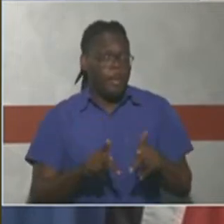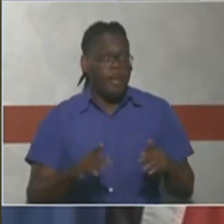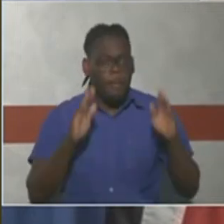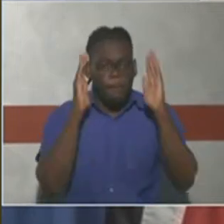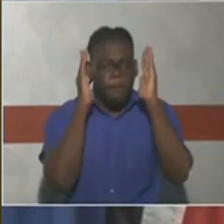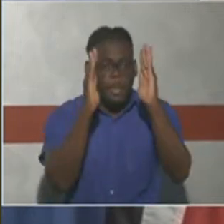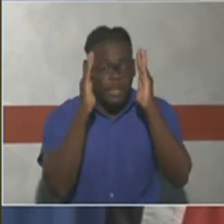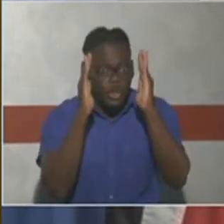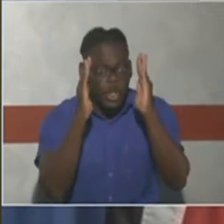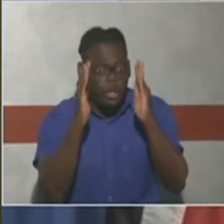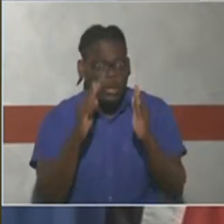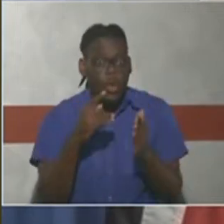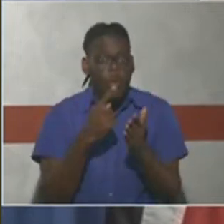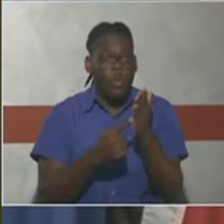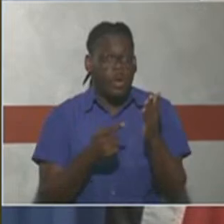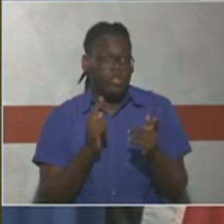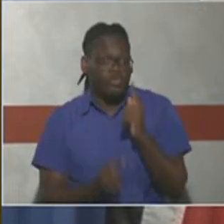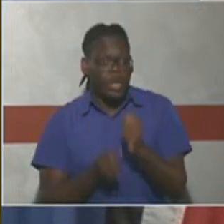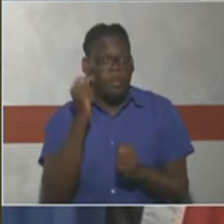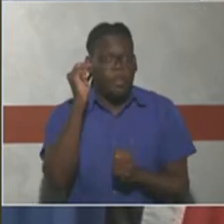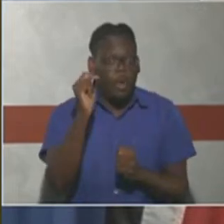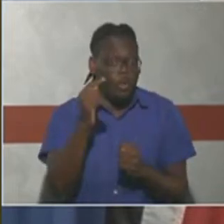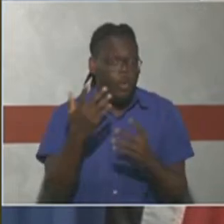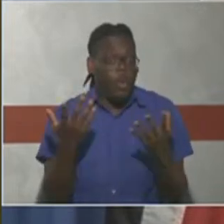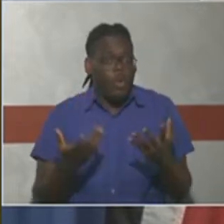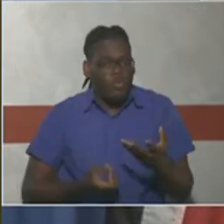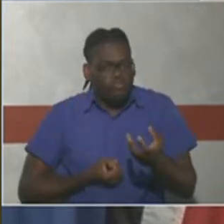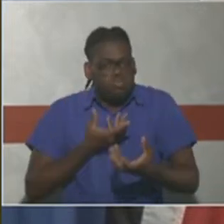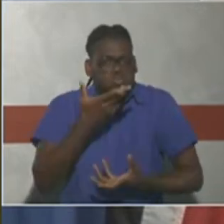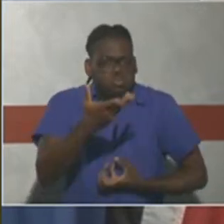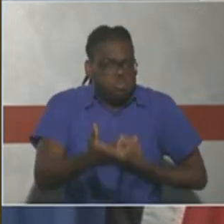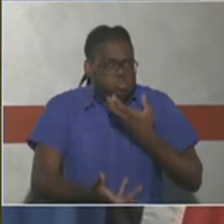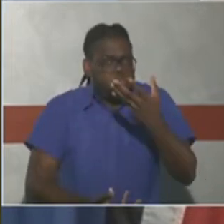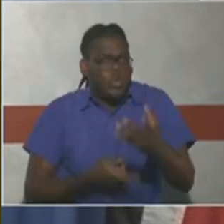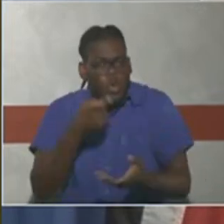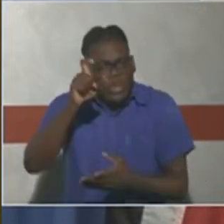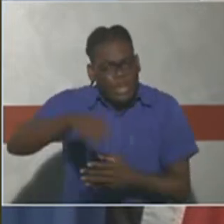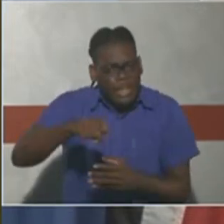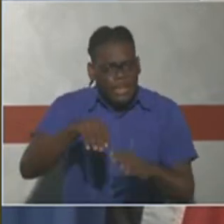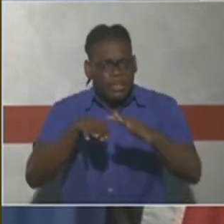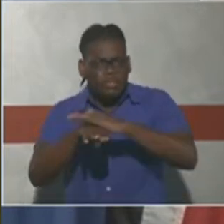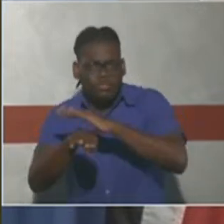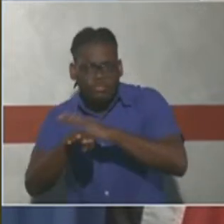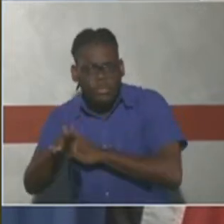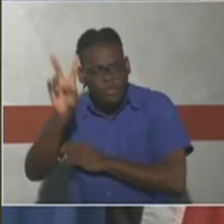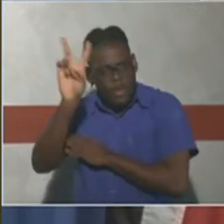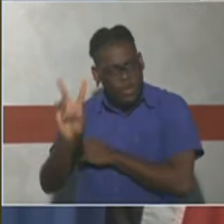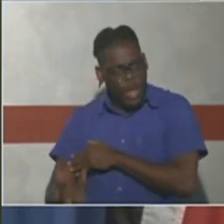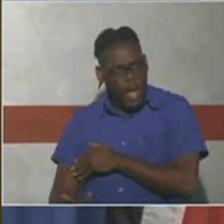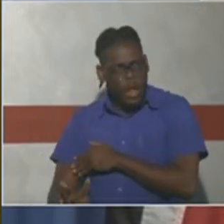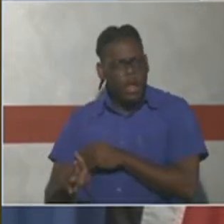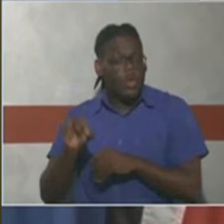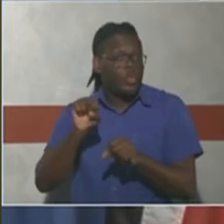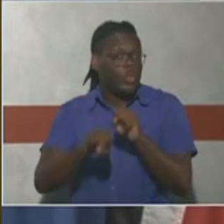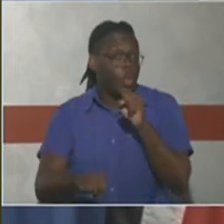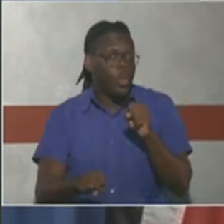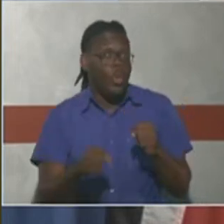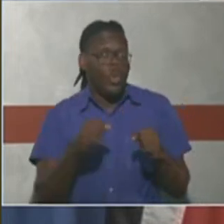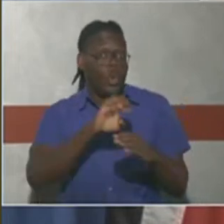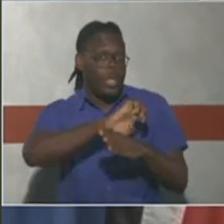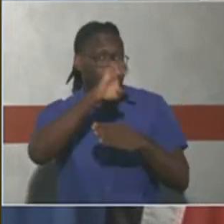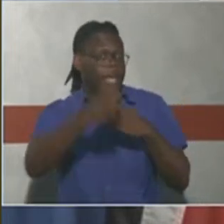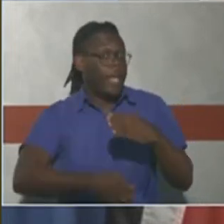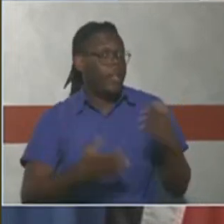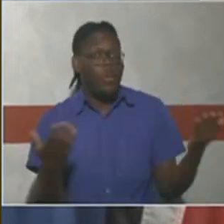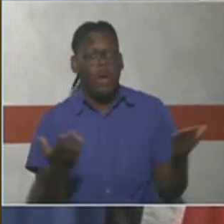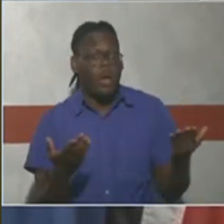general feeling, a consensus that was built from persons both on the Republican side and